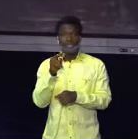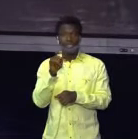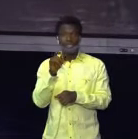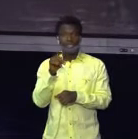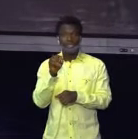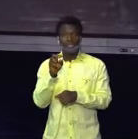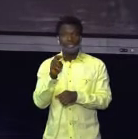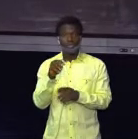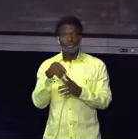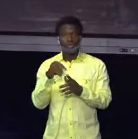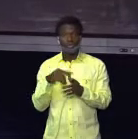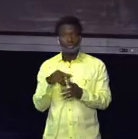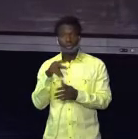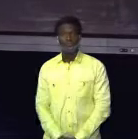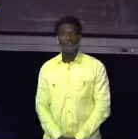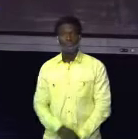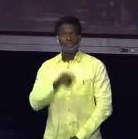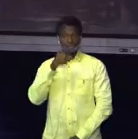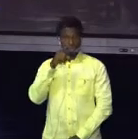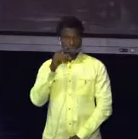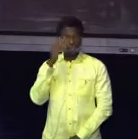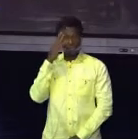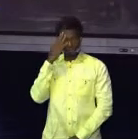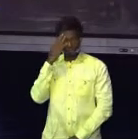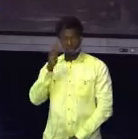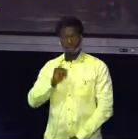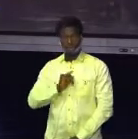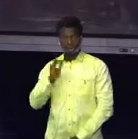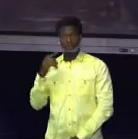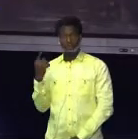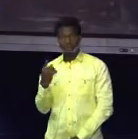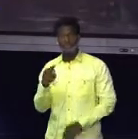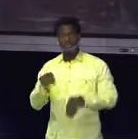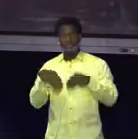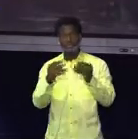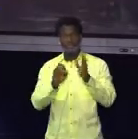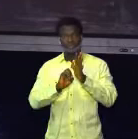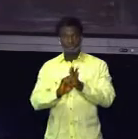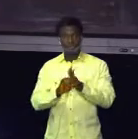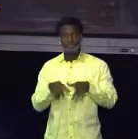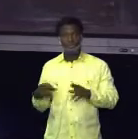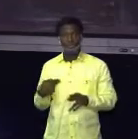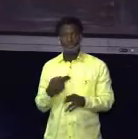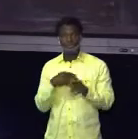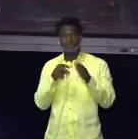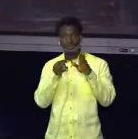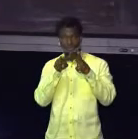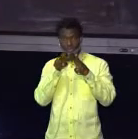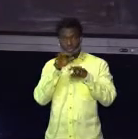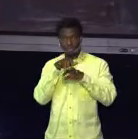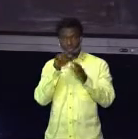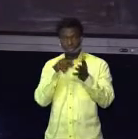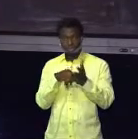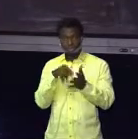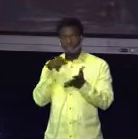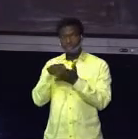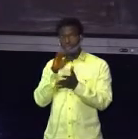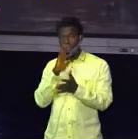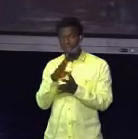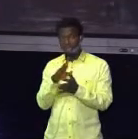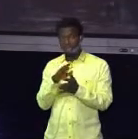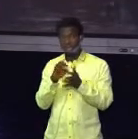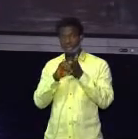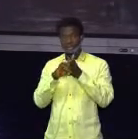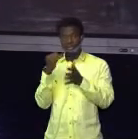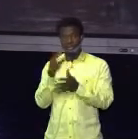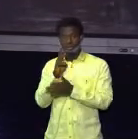or permission. You know, I always give you examples. Let's look at this. These are examples